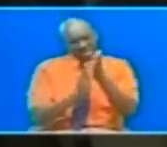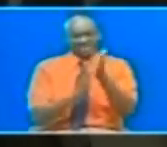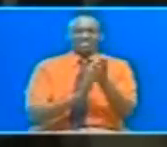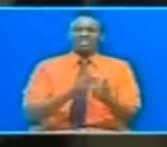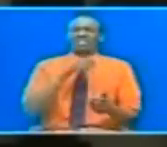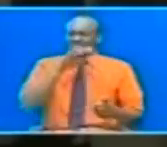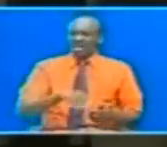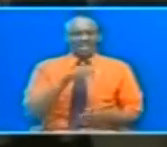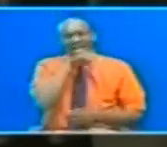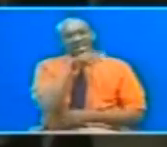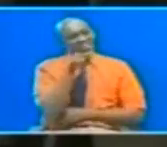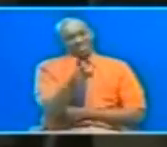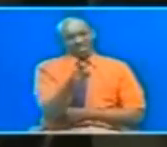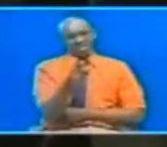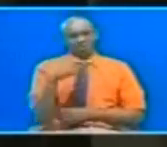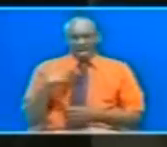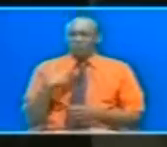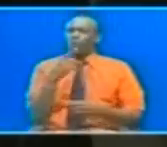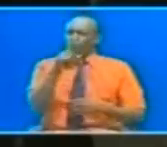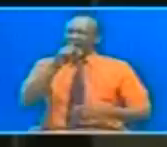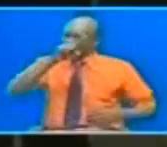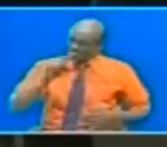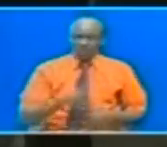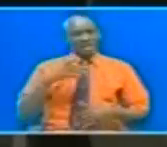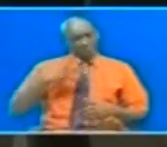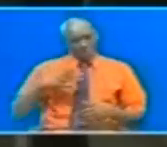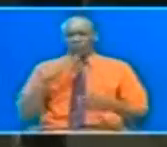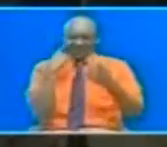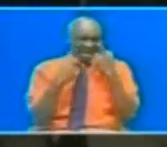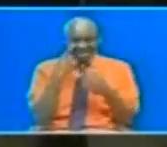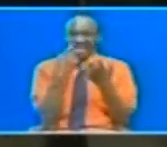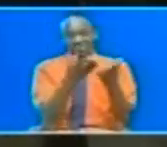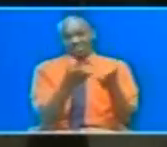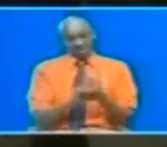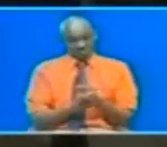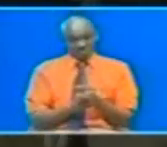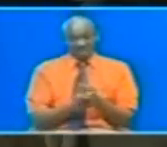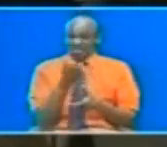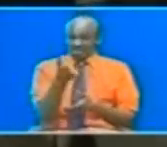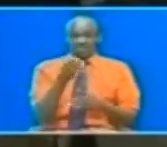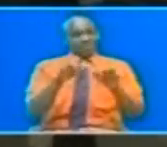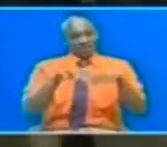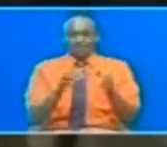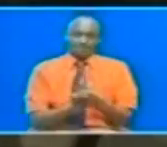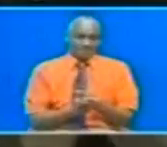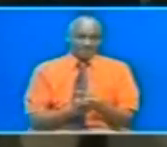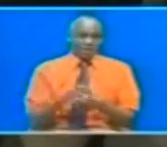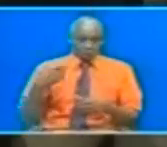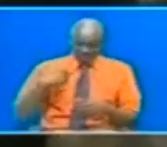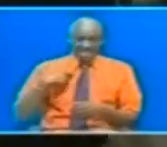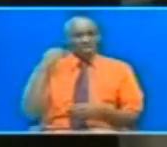And already there are close to 1,000 mourners who are here at the Raila Odinga's home, you know, Poda Farm. And it is believed they are going to stay